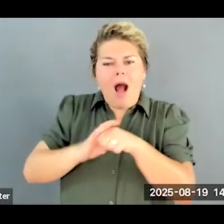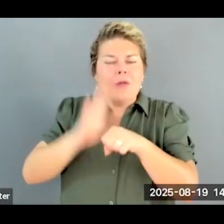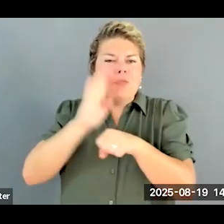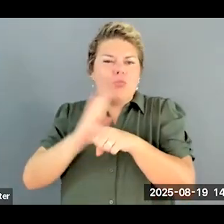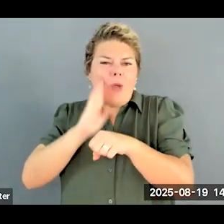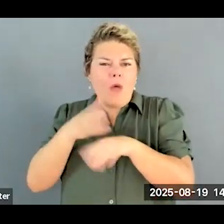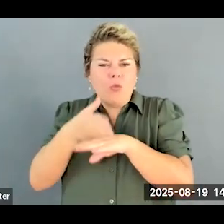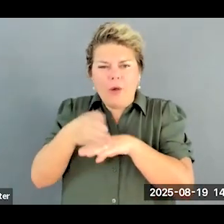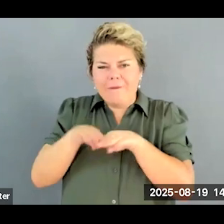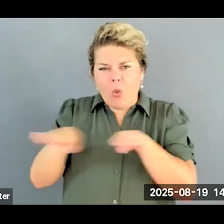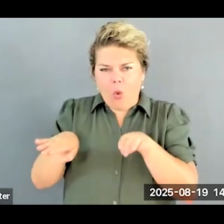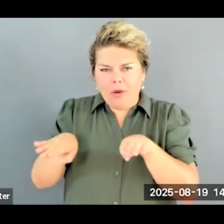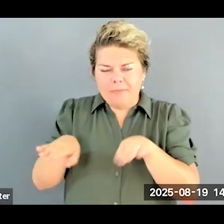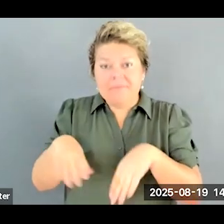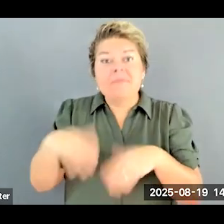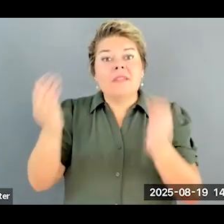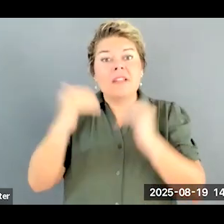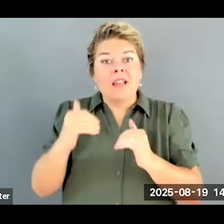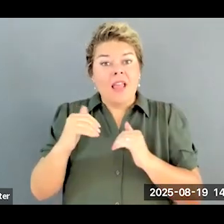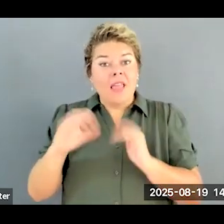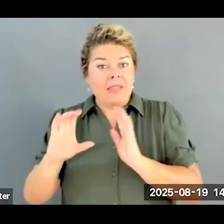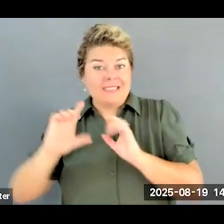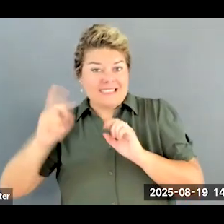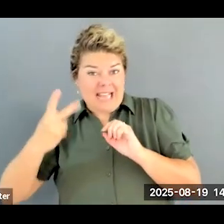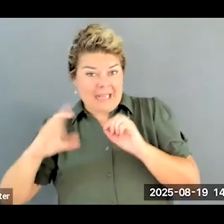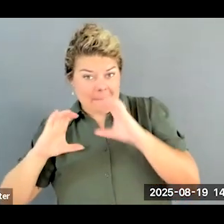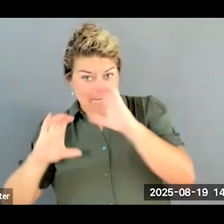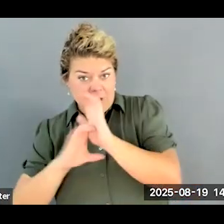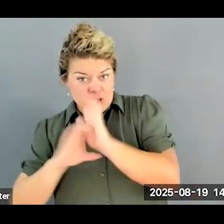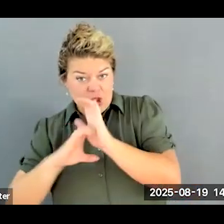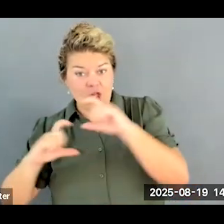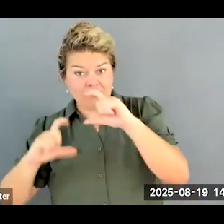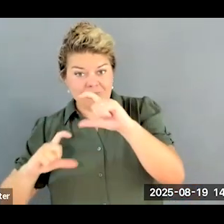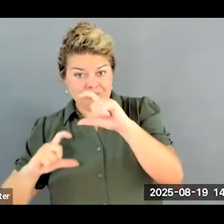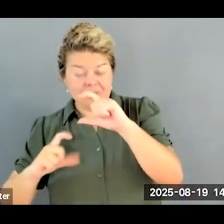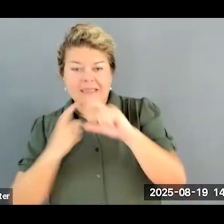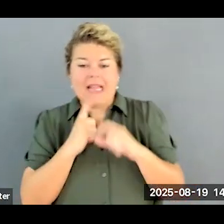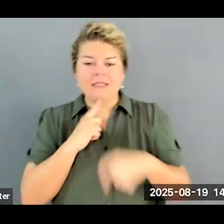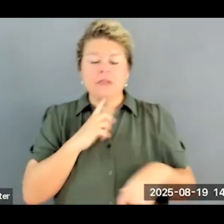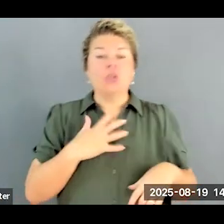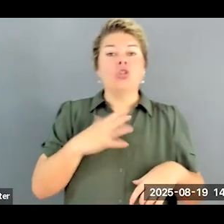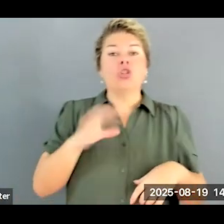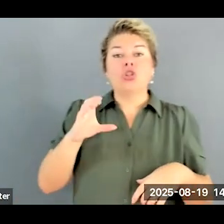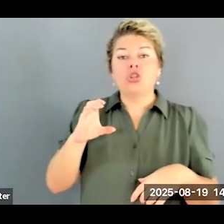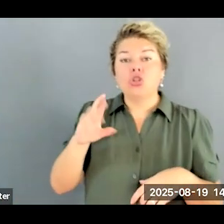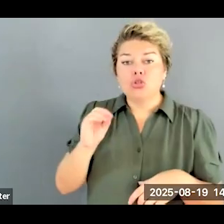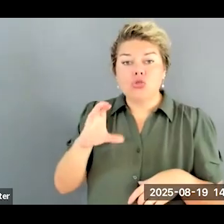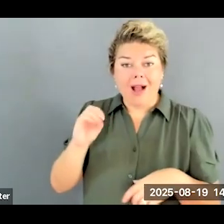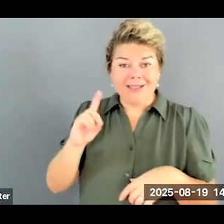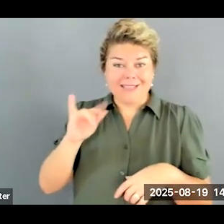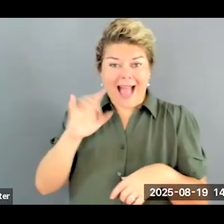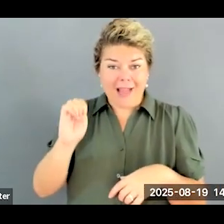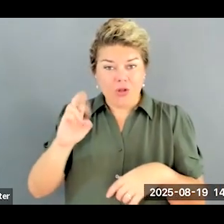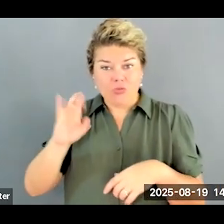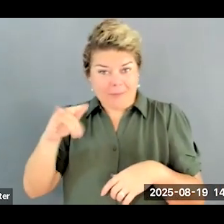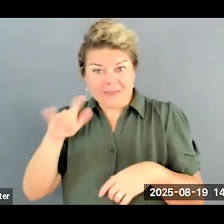for it. The image below it has the alt text that I created of a crocodile